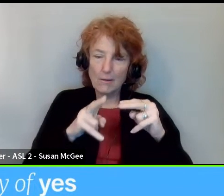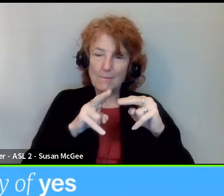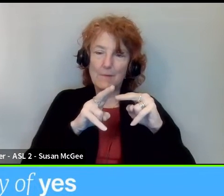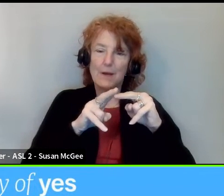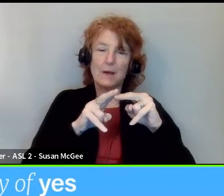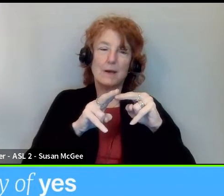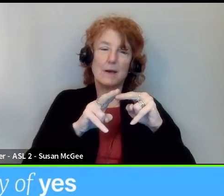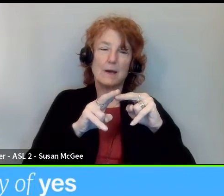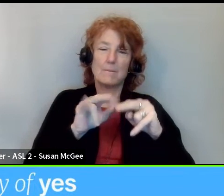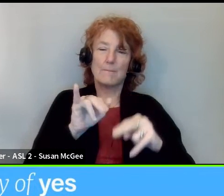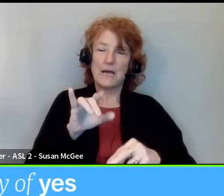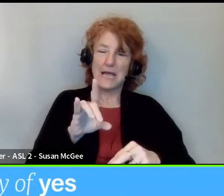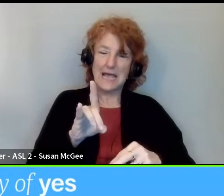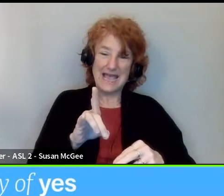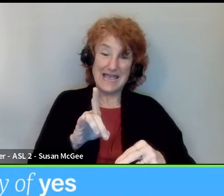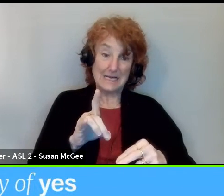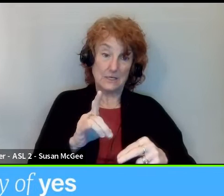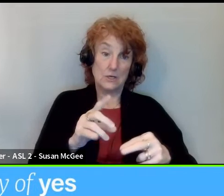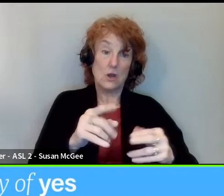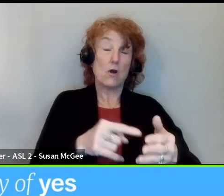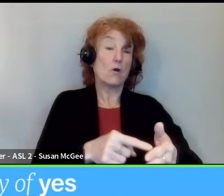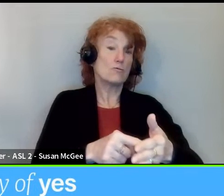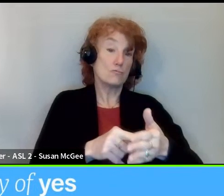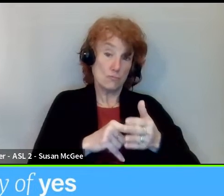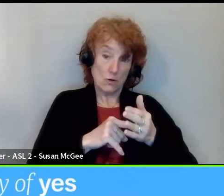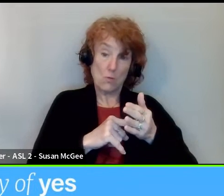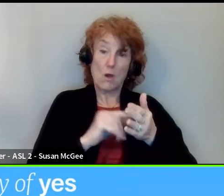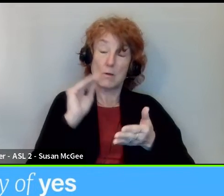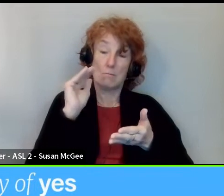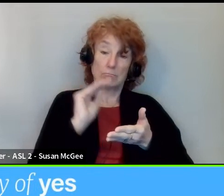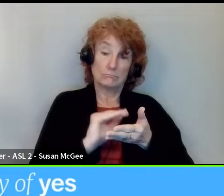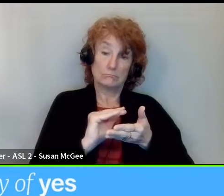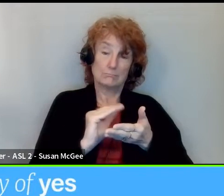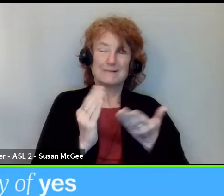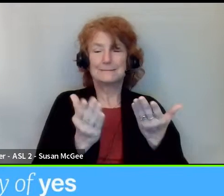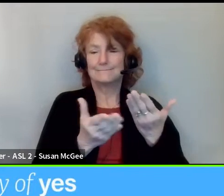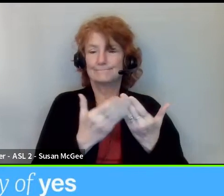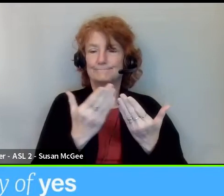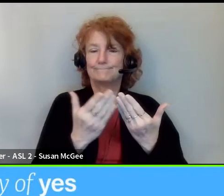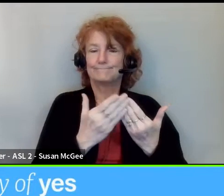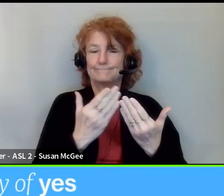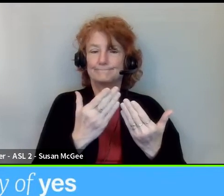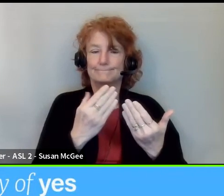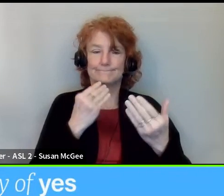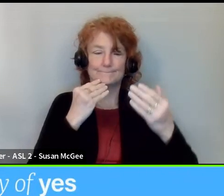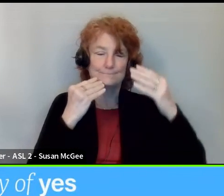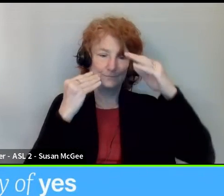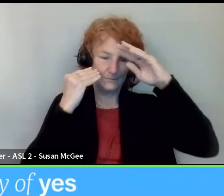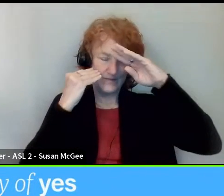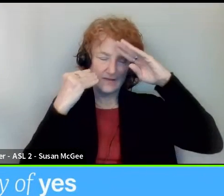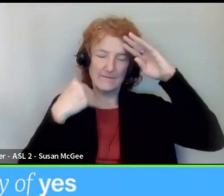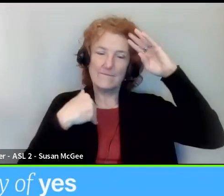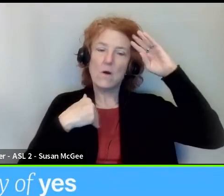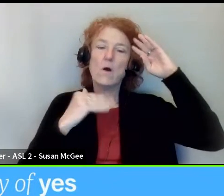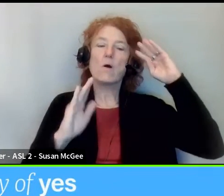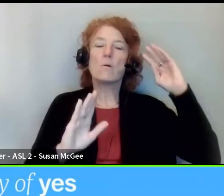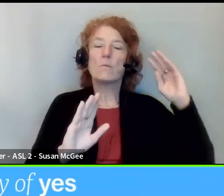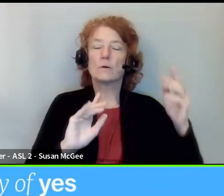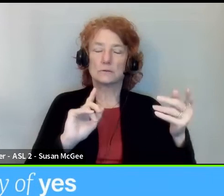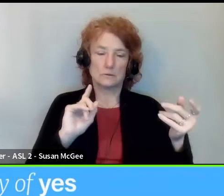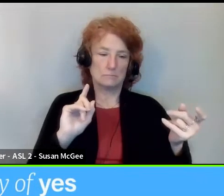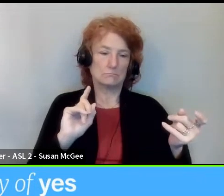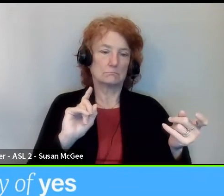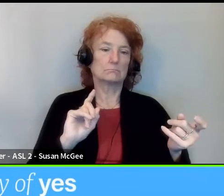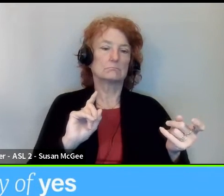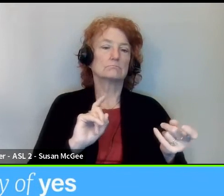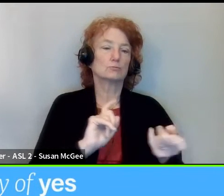decreasing the yard requirements in our low density districts, we'll make it easier for homeowners to make some of those alterations. This may also include in two-family